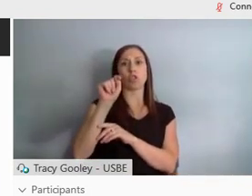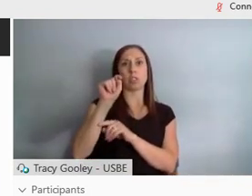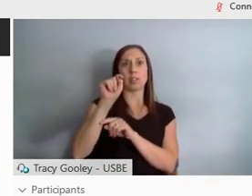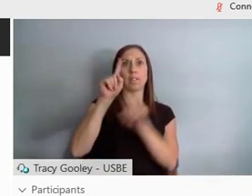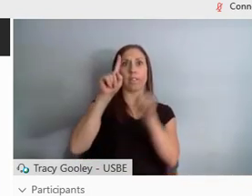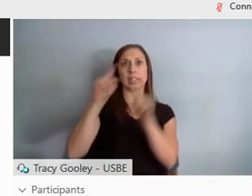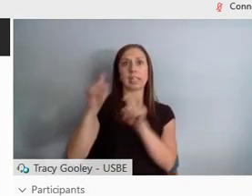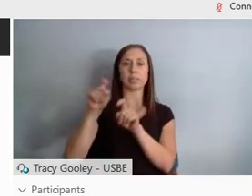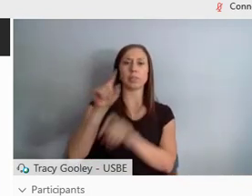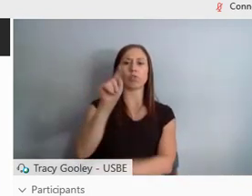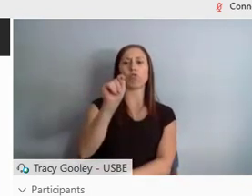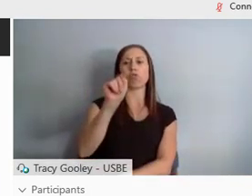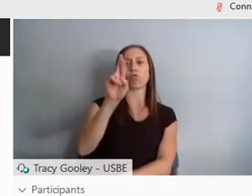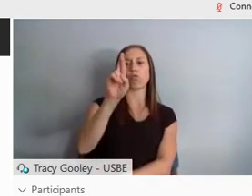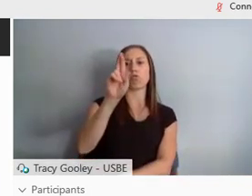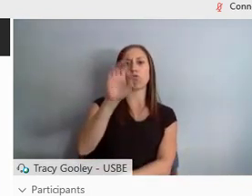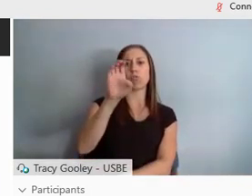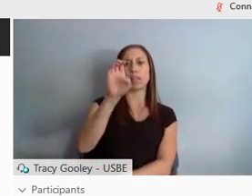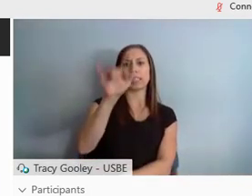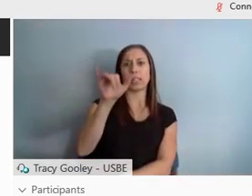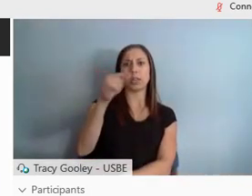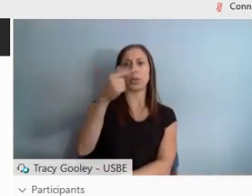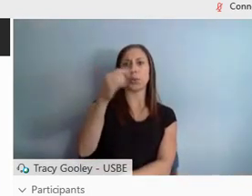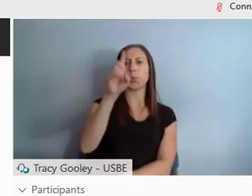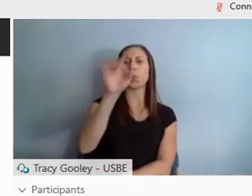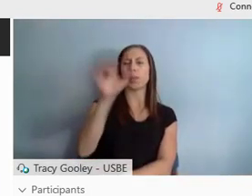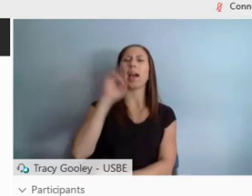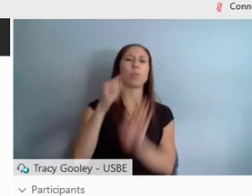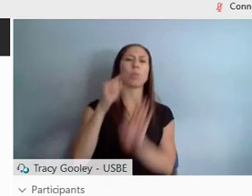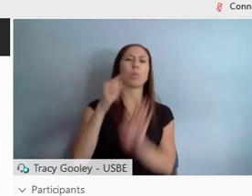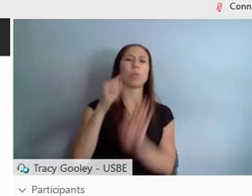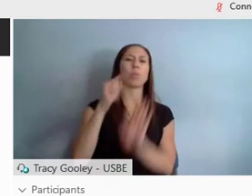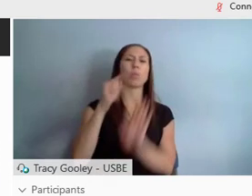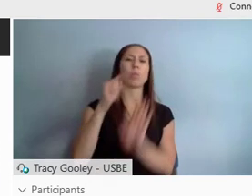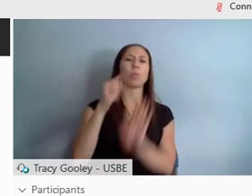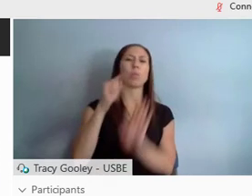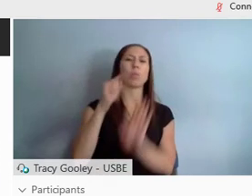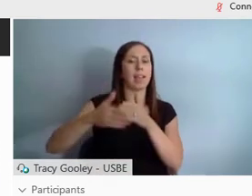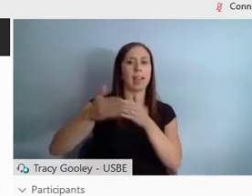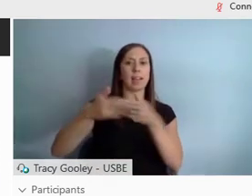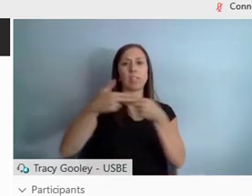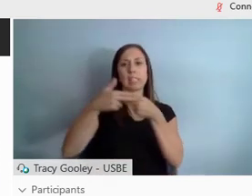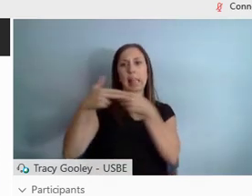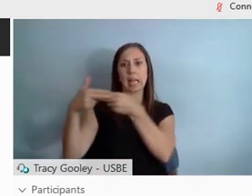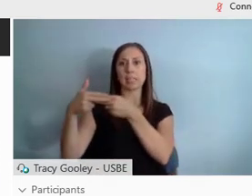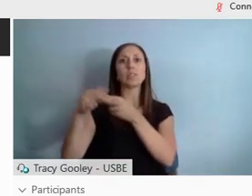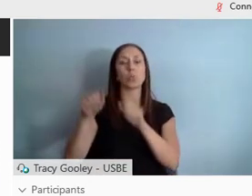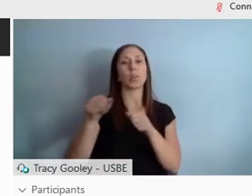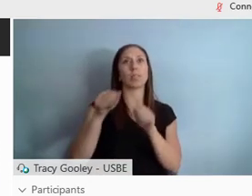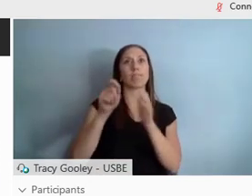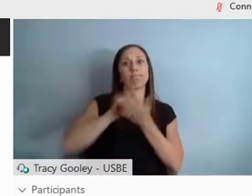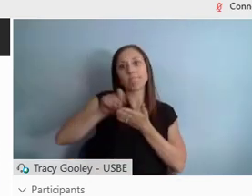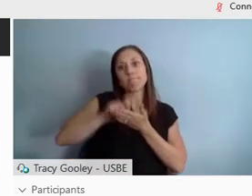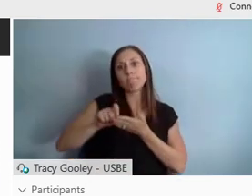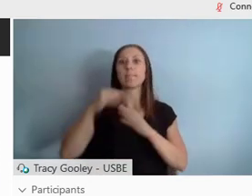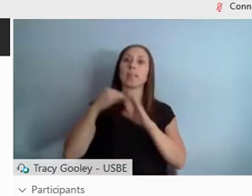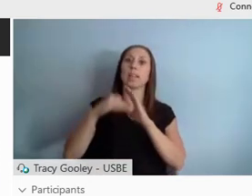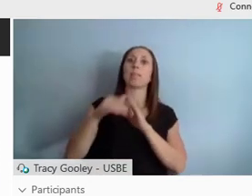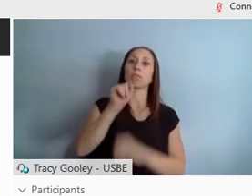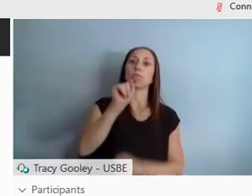It's Tracy Gooley, and her email will show up again at the end of the slide deck for you to copy.